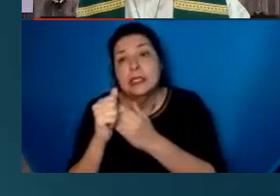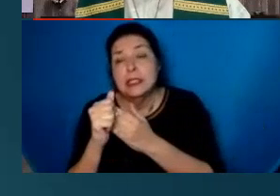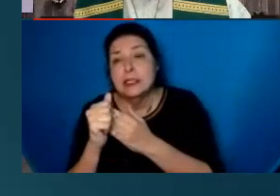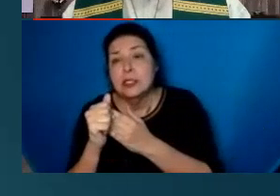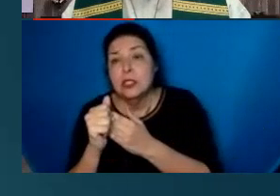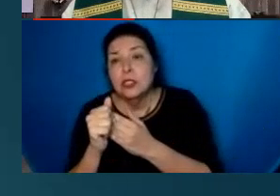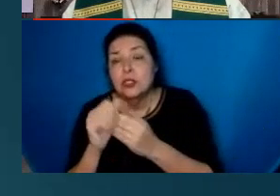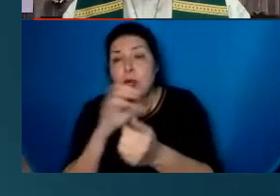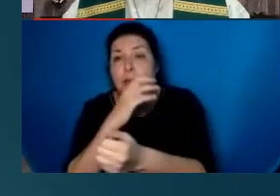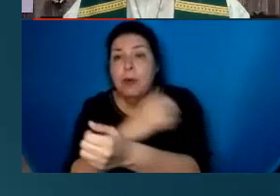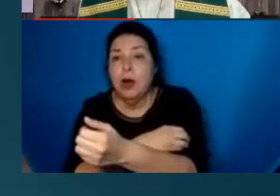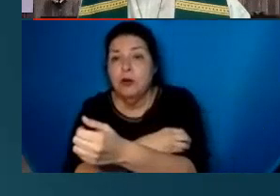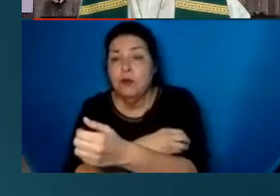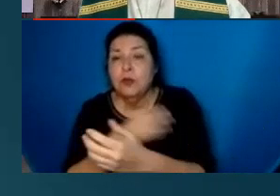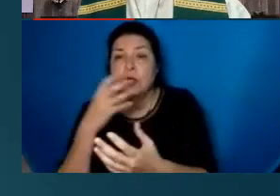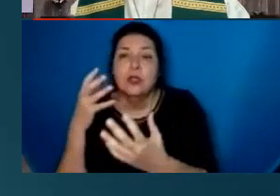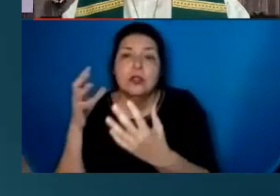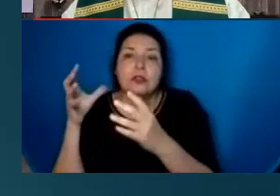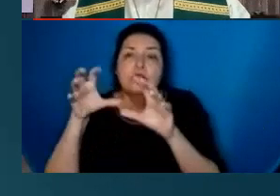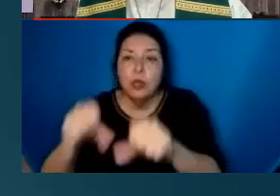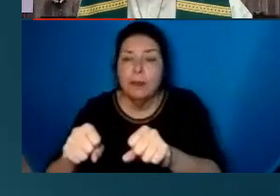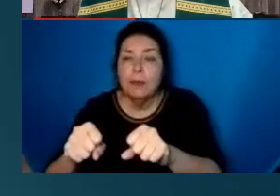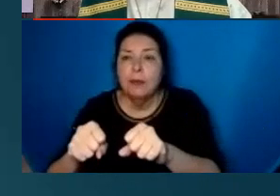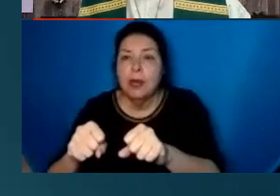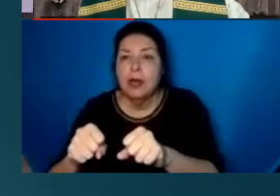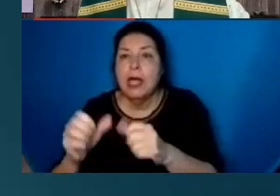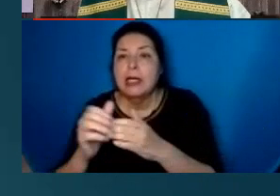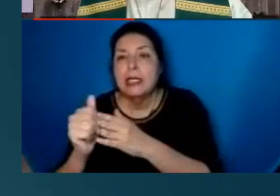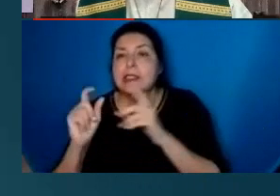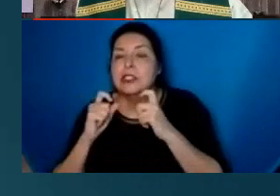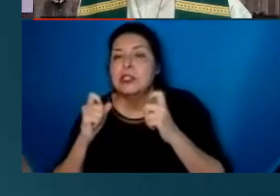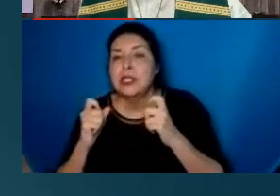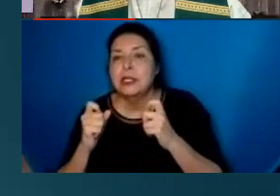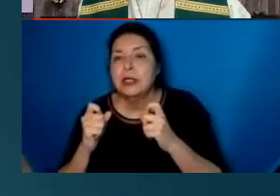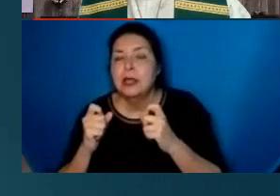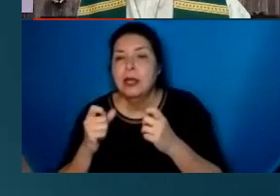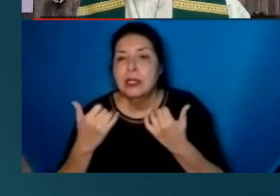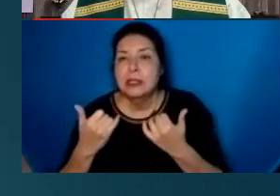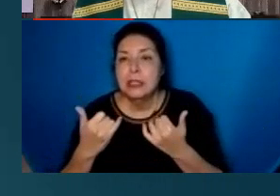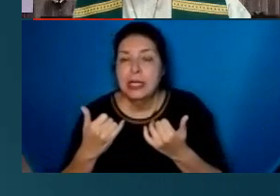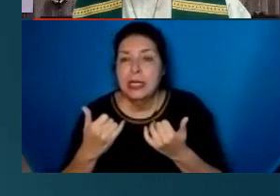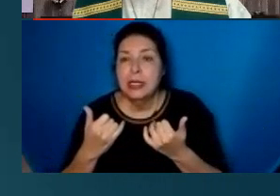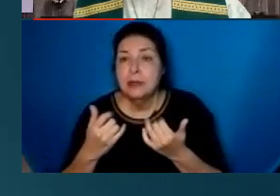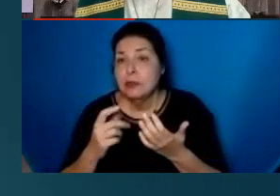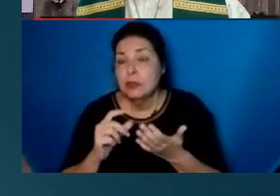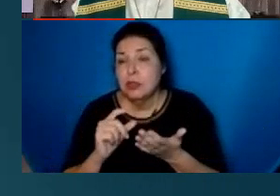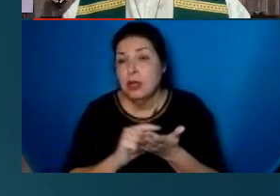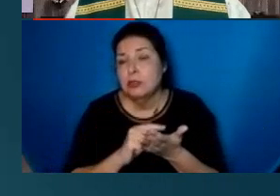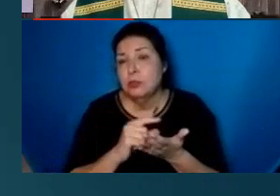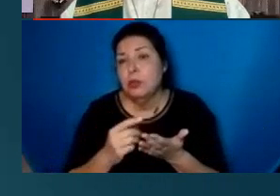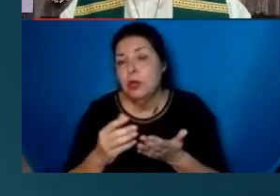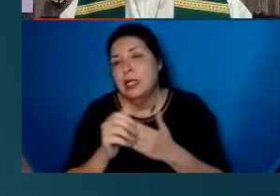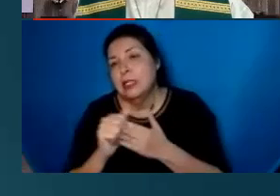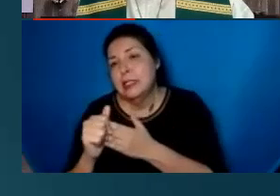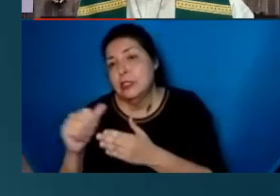and slavery to sin. There's another reason for the demon in today's gospel to act immediately out.